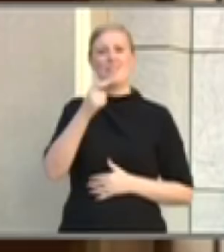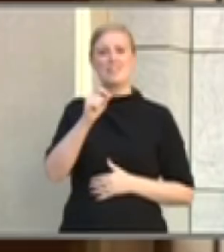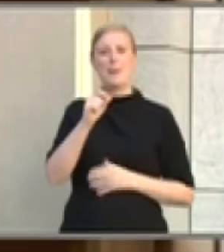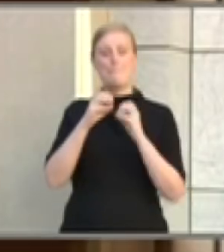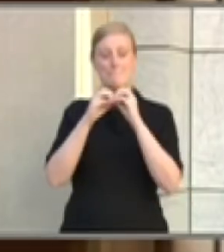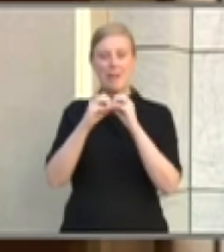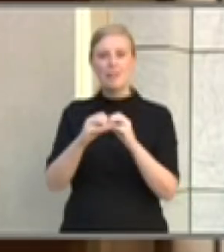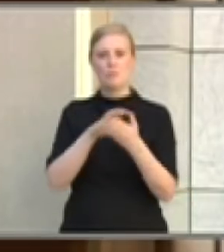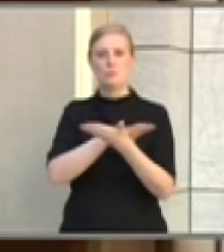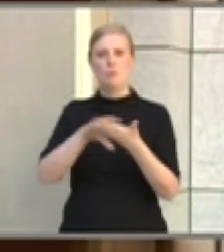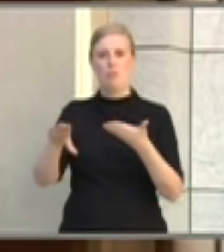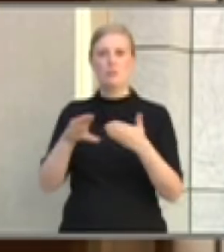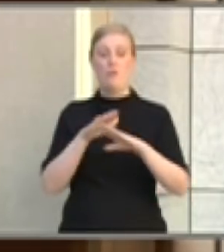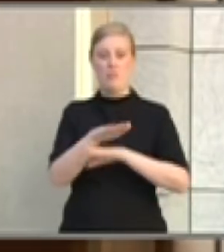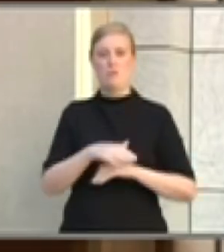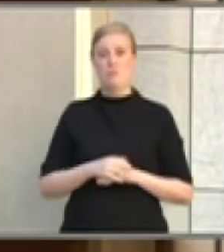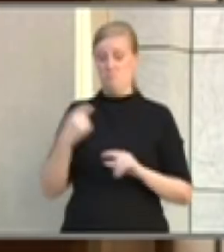You may have thought that was a lot,